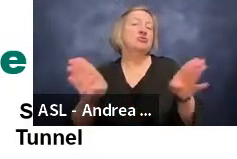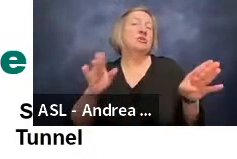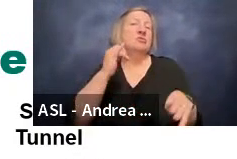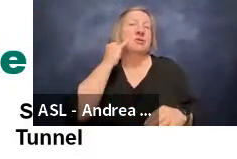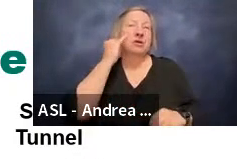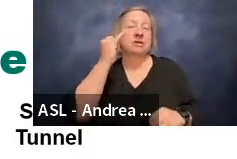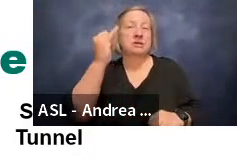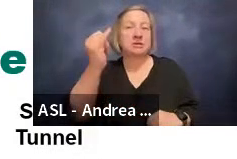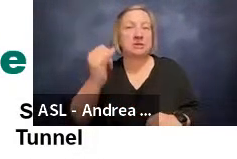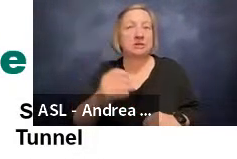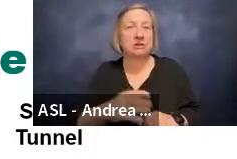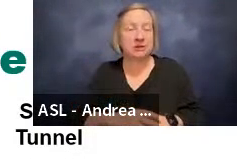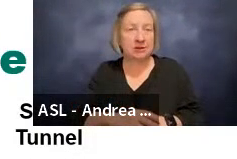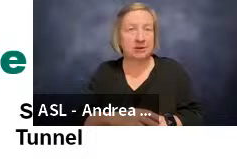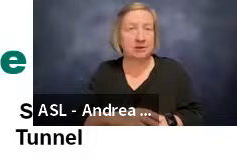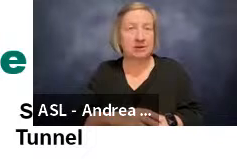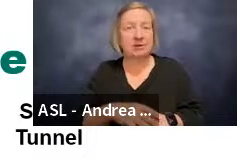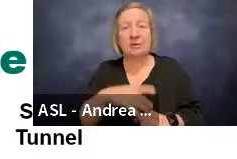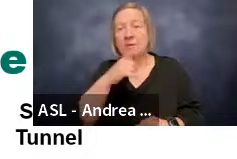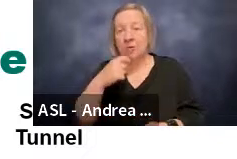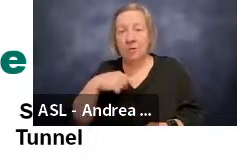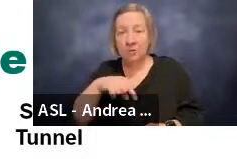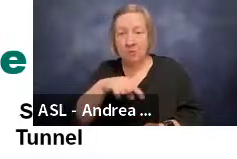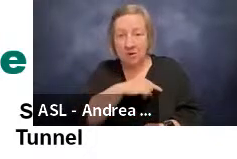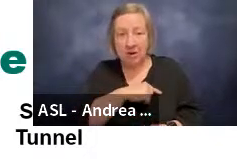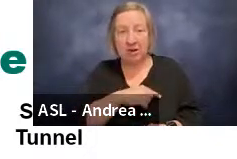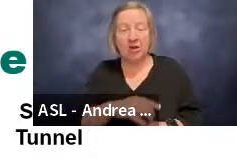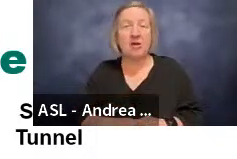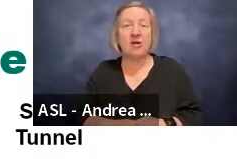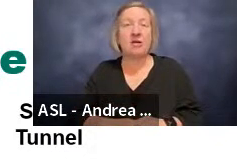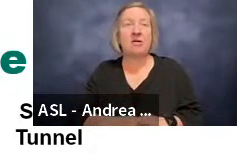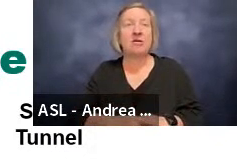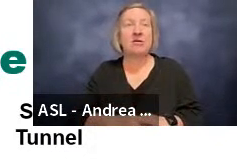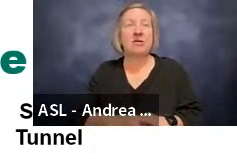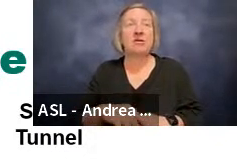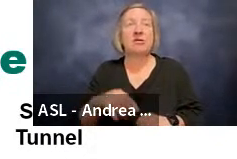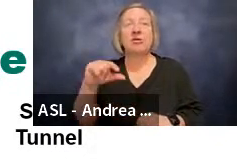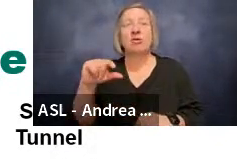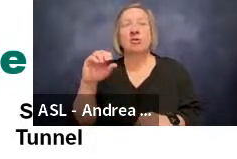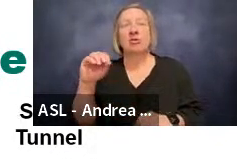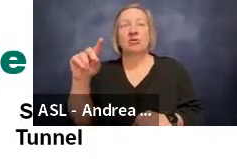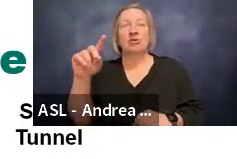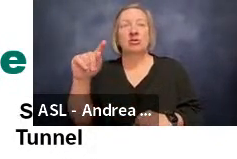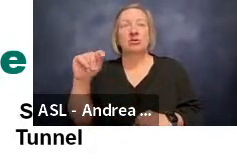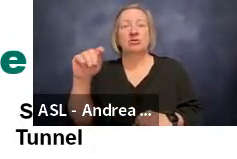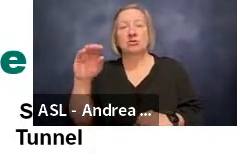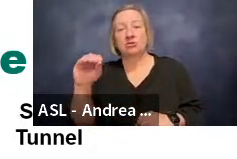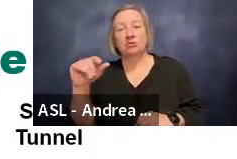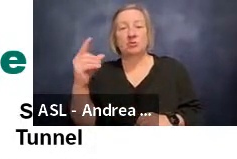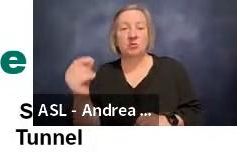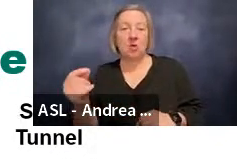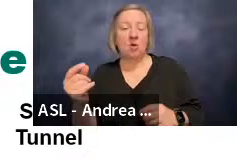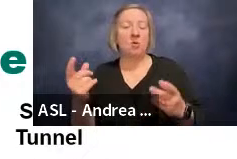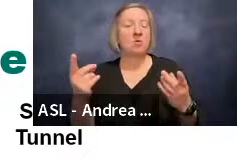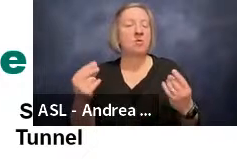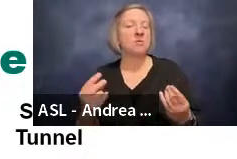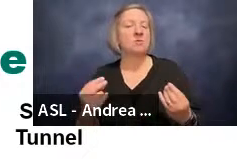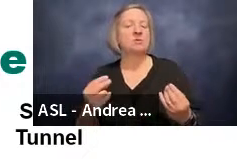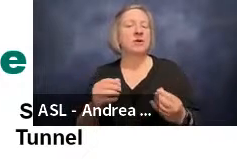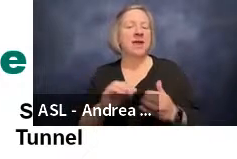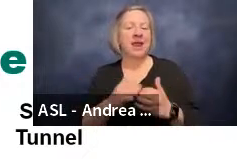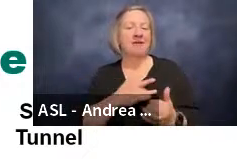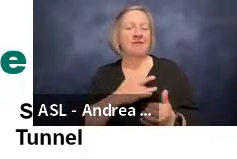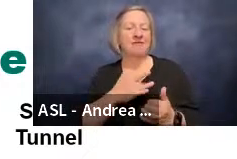of who we are at Good to Go and what we do and what it's like to be a customer for the